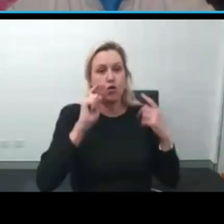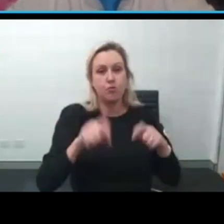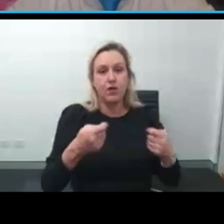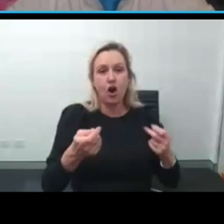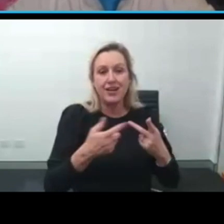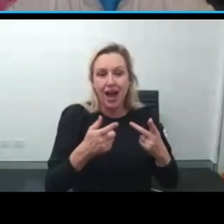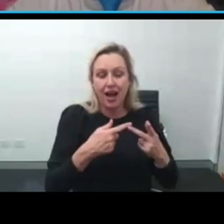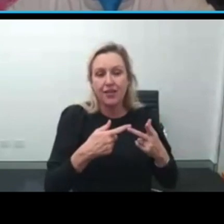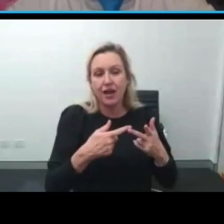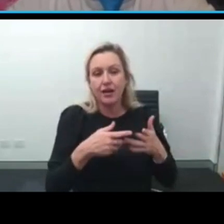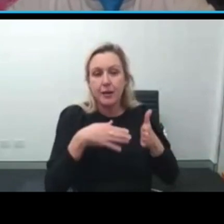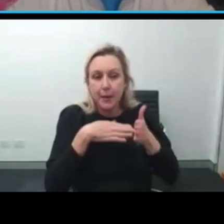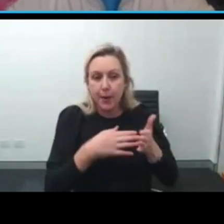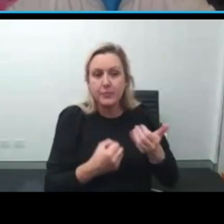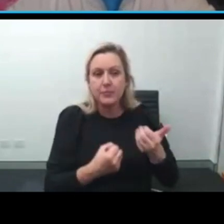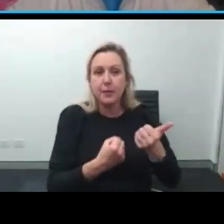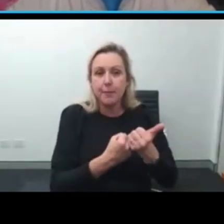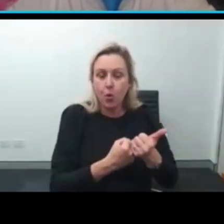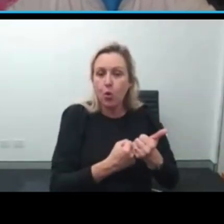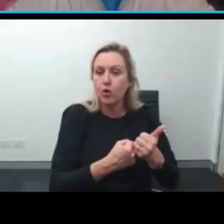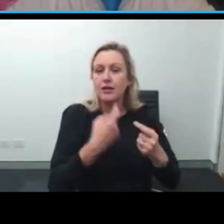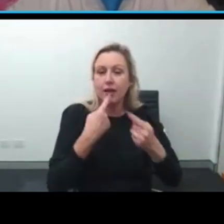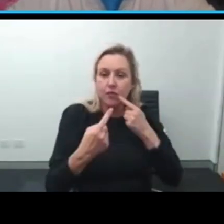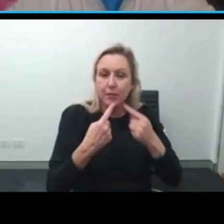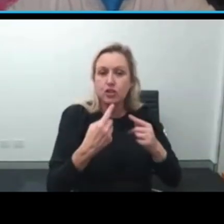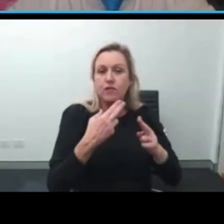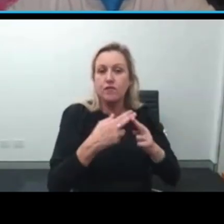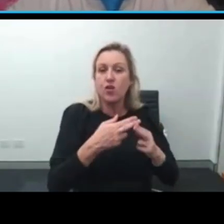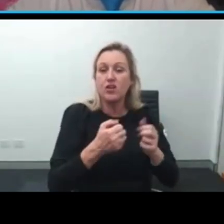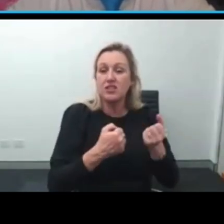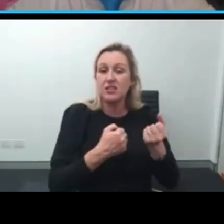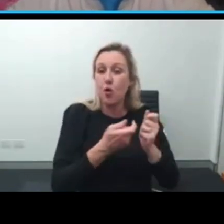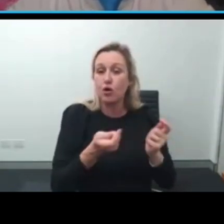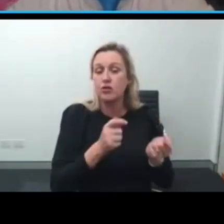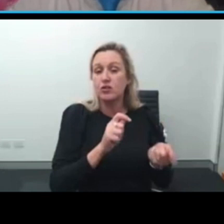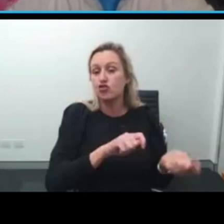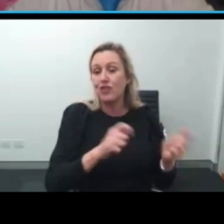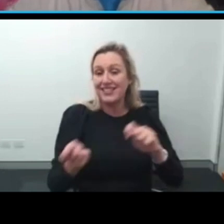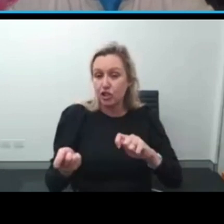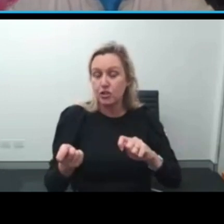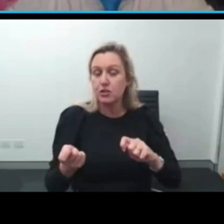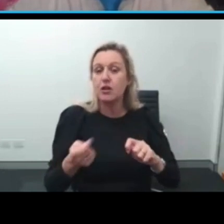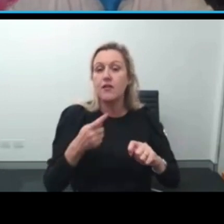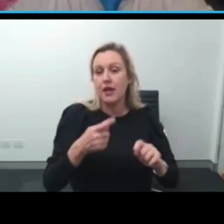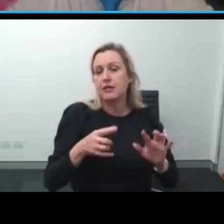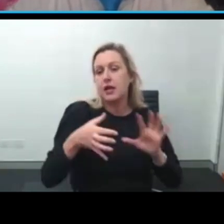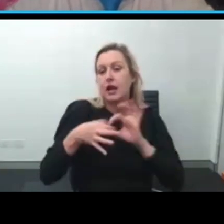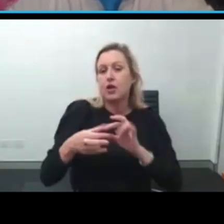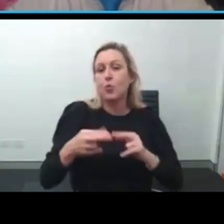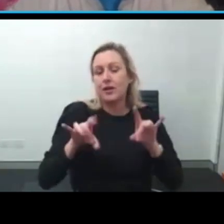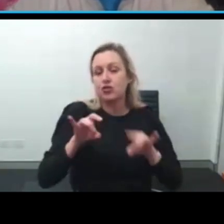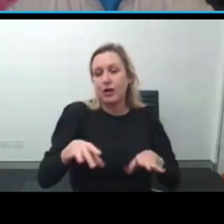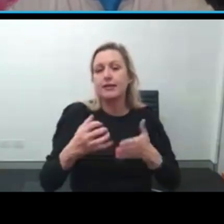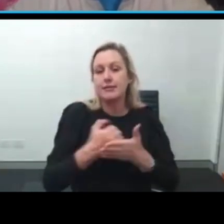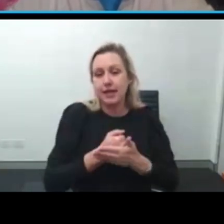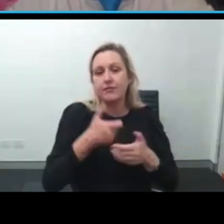materials to support the sector to transition. And again, that's being done in close collaboration with the Australian Commission on Safety and Quality in